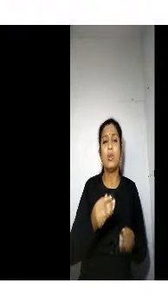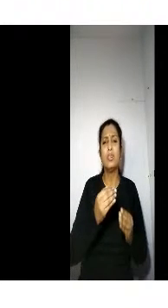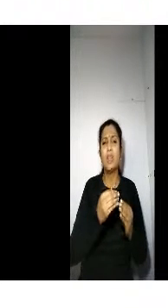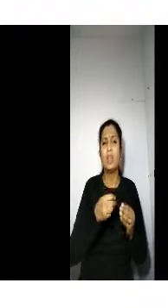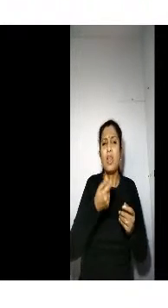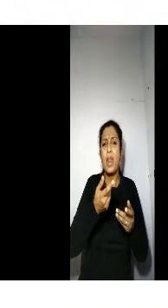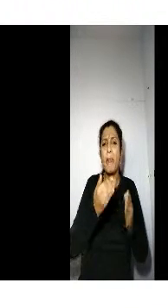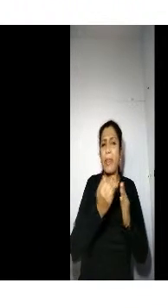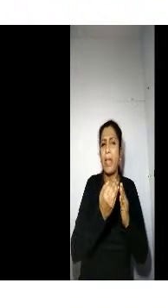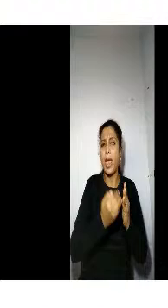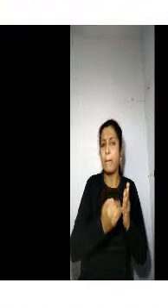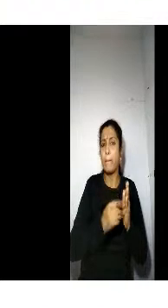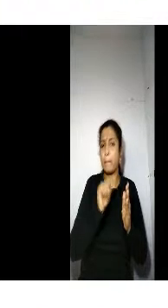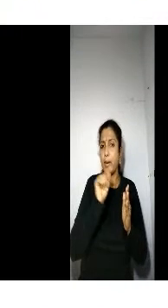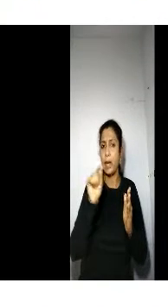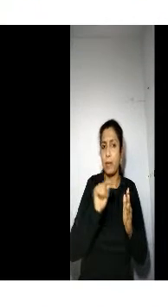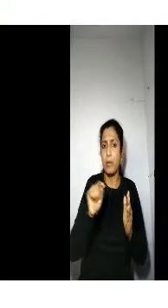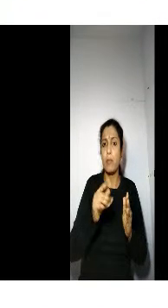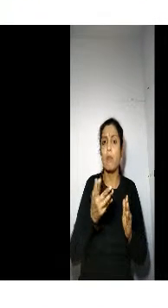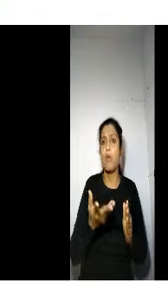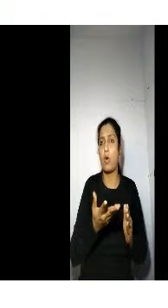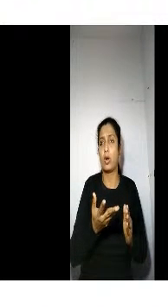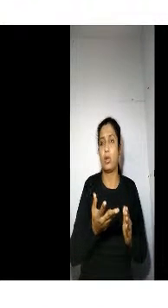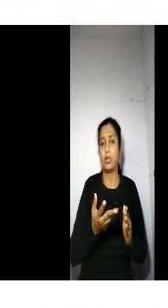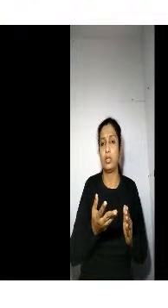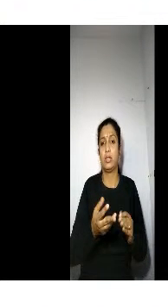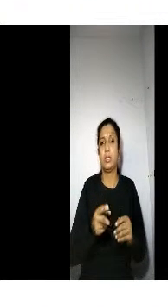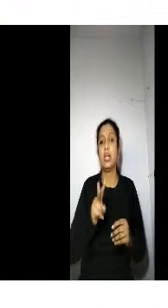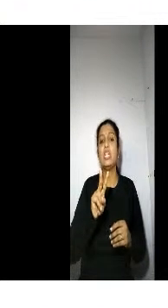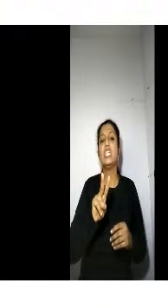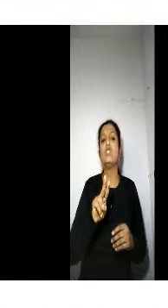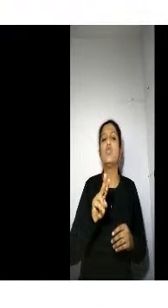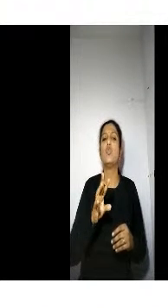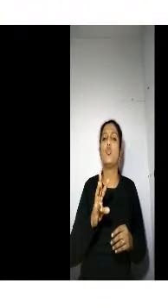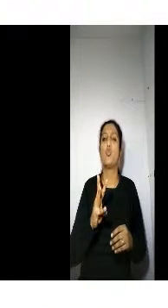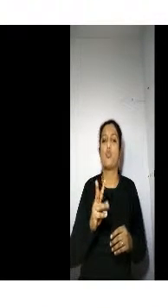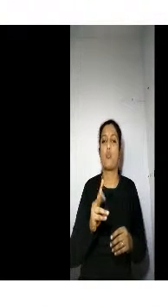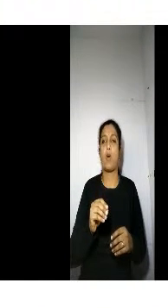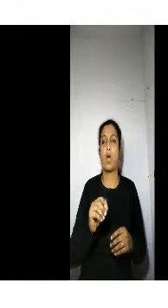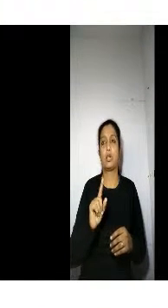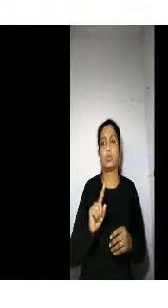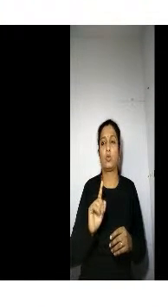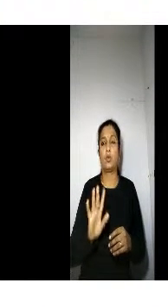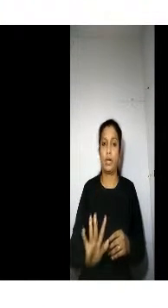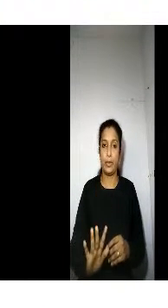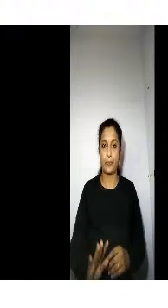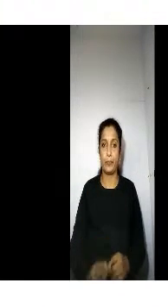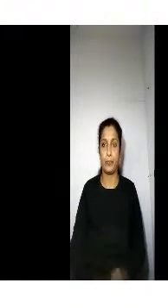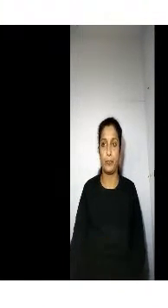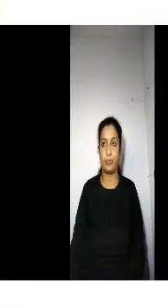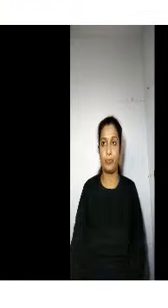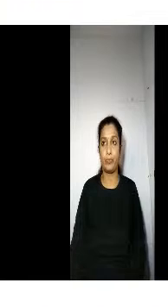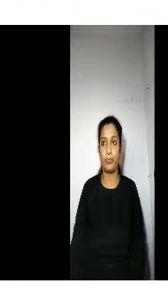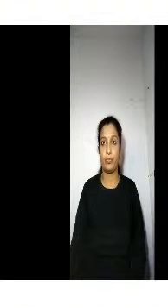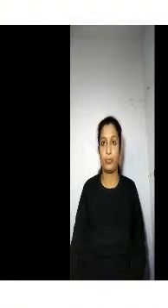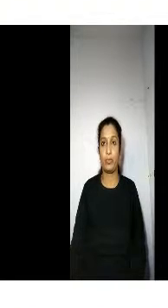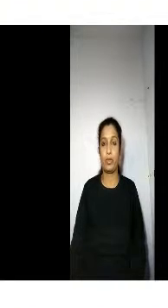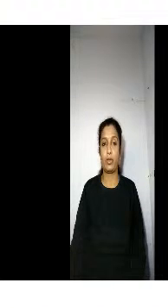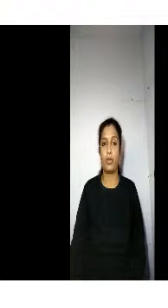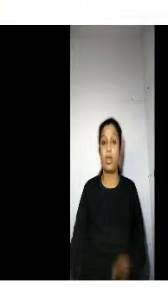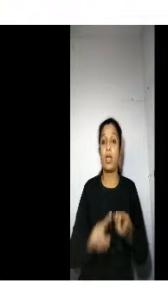the establishment of the Indian